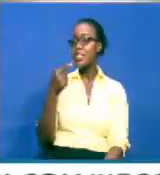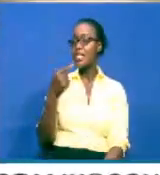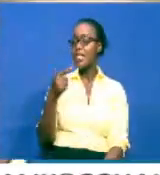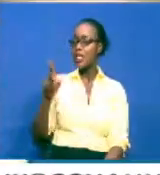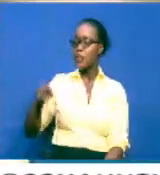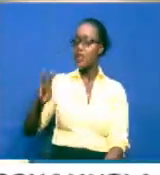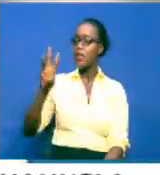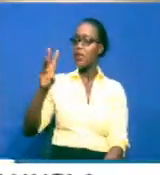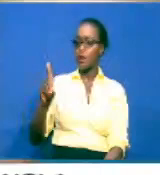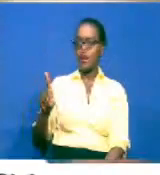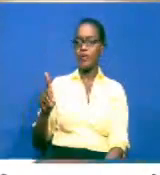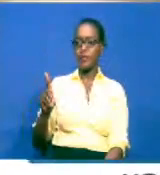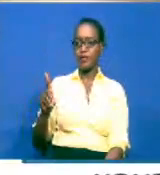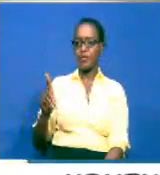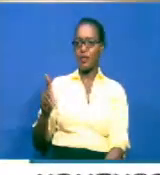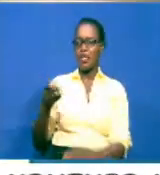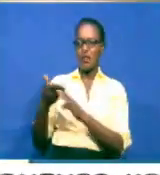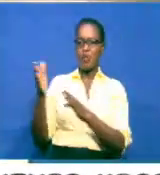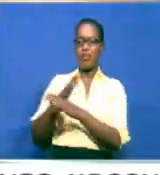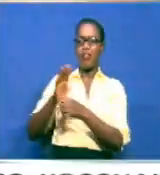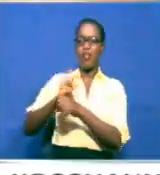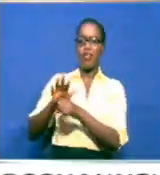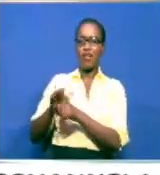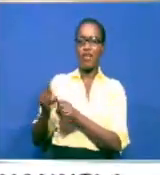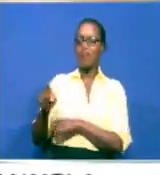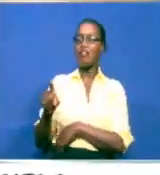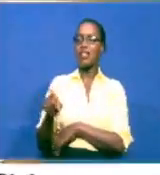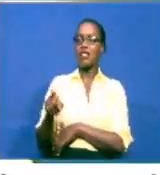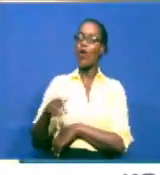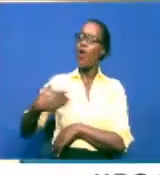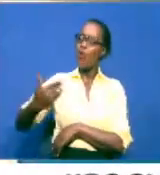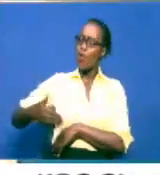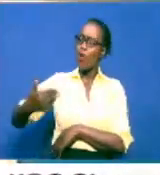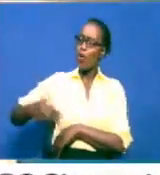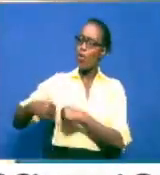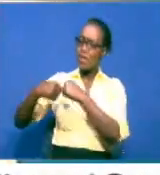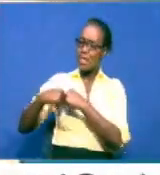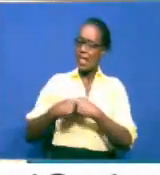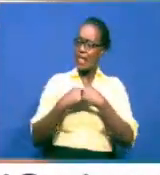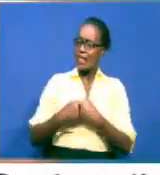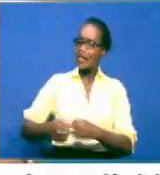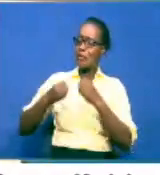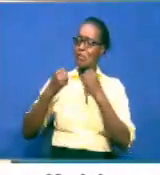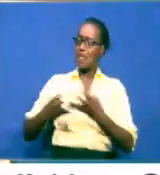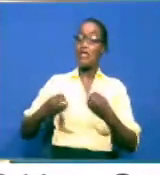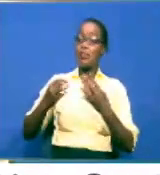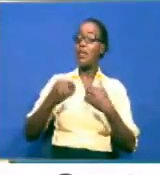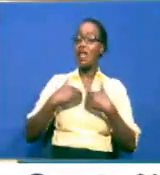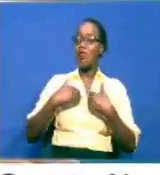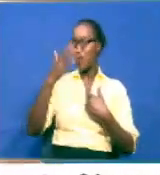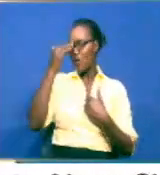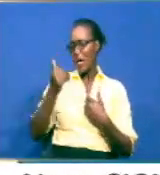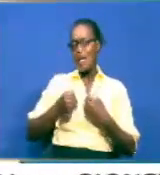with disabilities, even before coronavirus, yes. have always had many challenges, because most of them languish